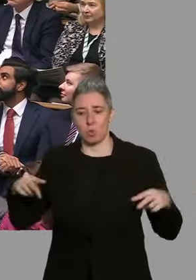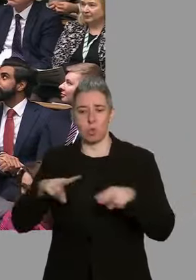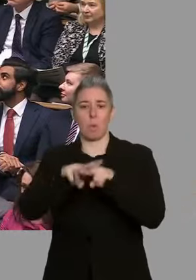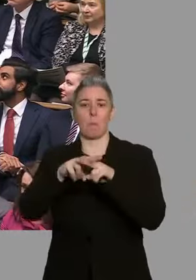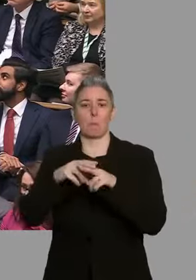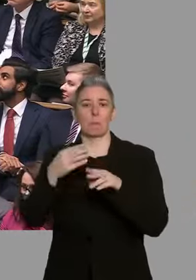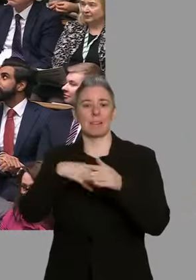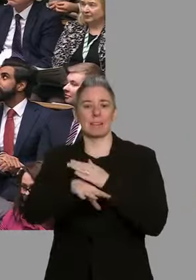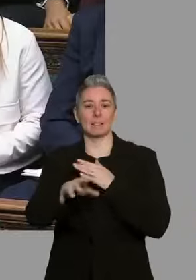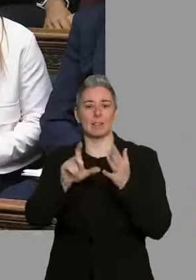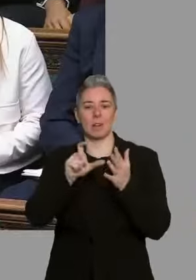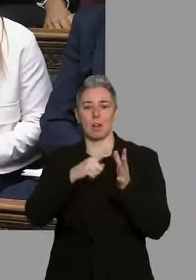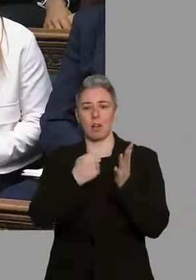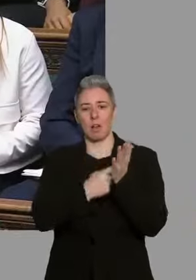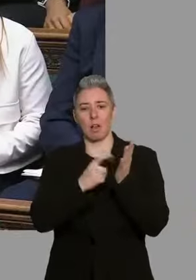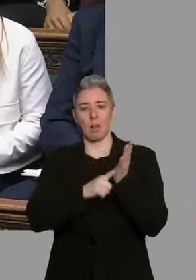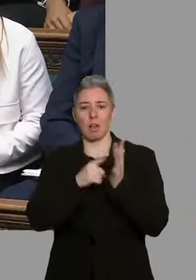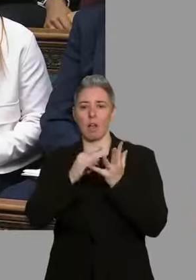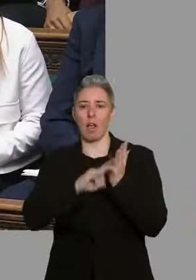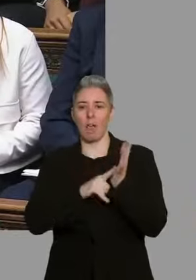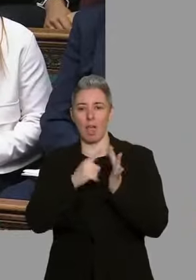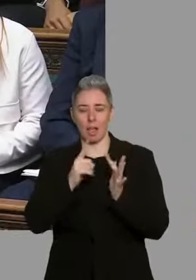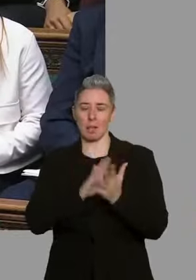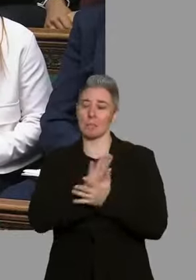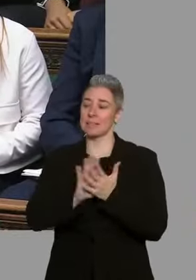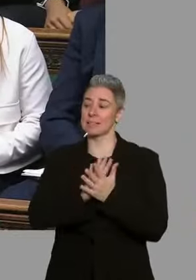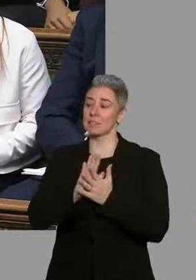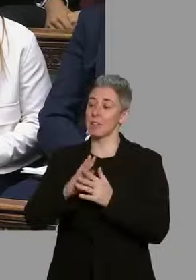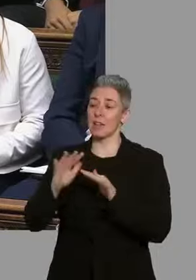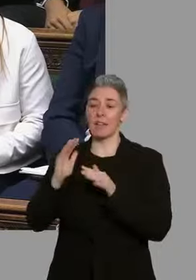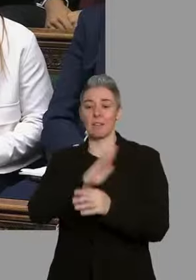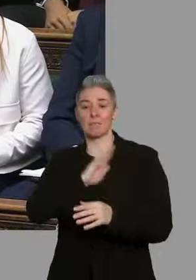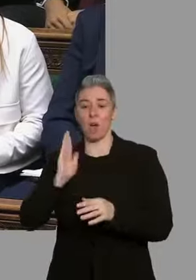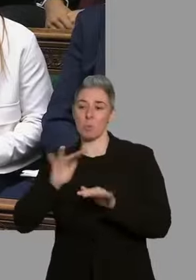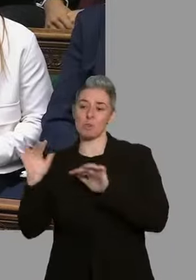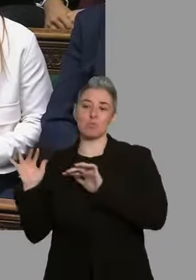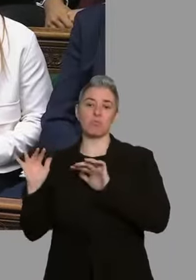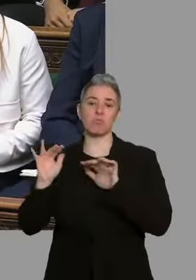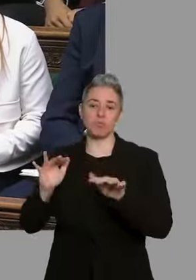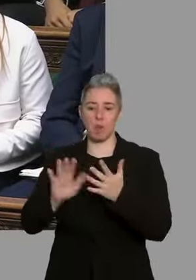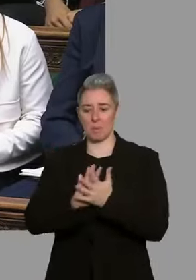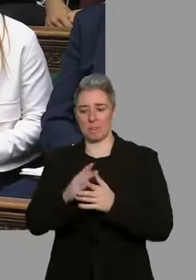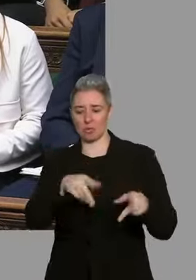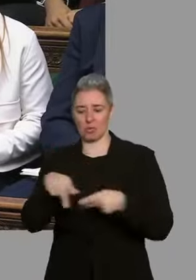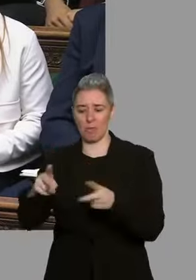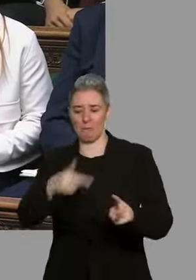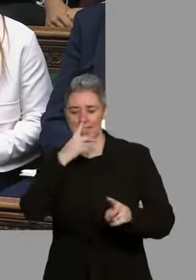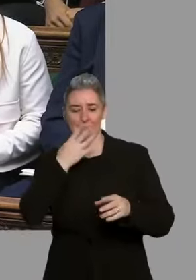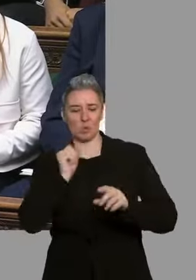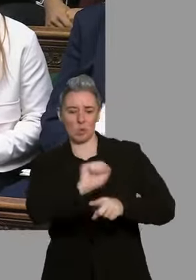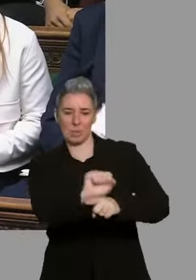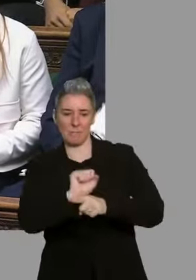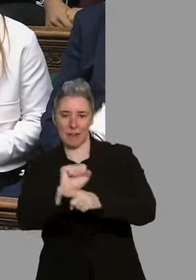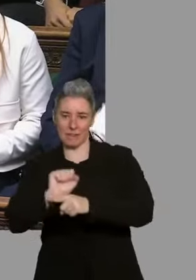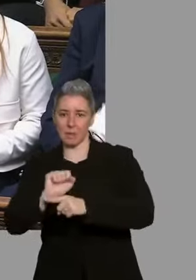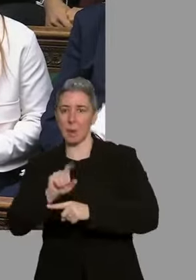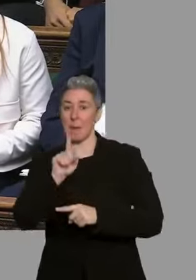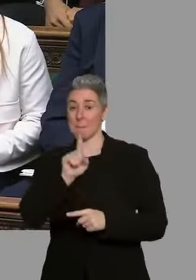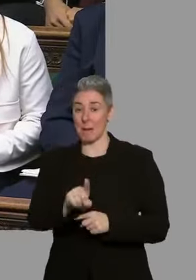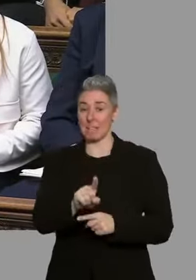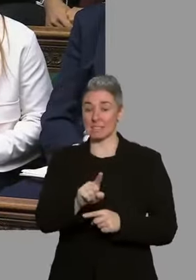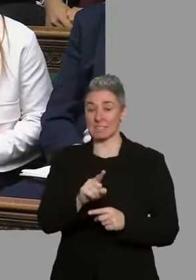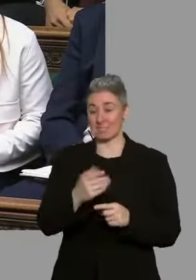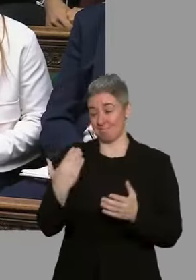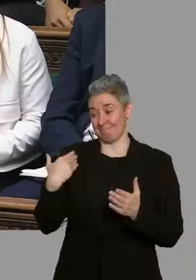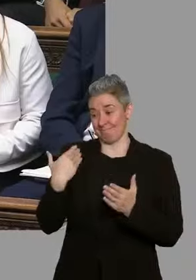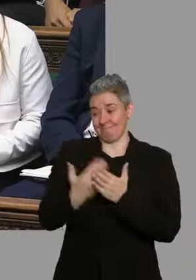invading armies. However, in 1985, 2005 and 2015, those same rivers overpowered